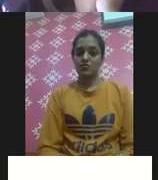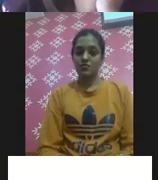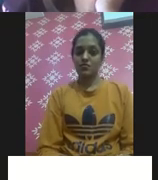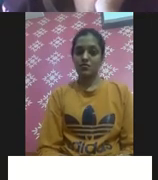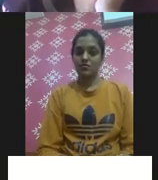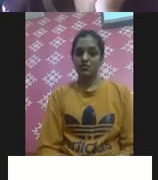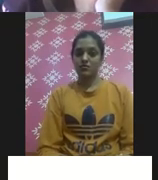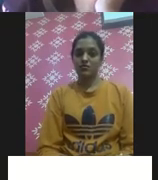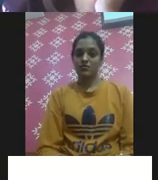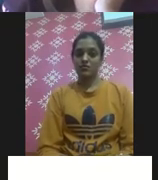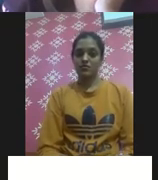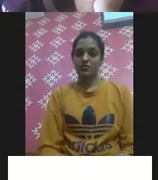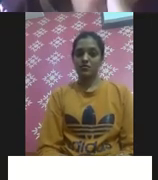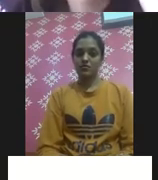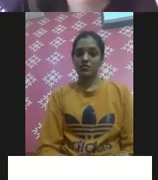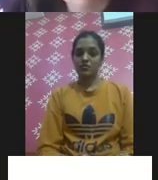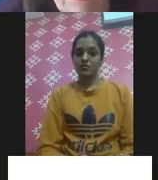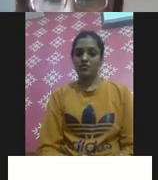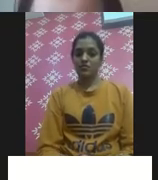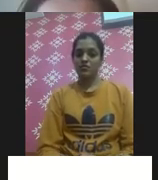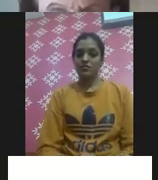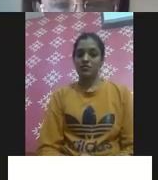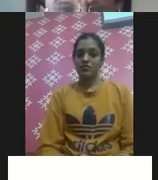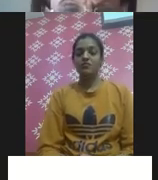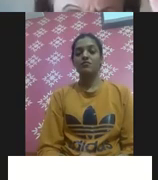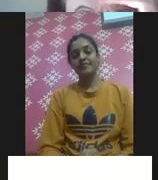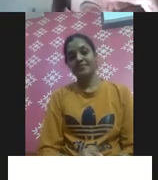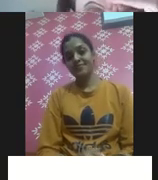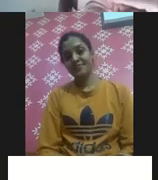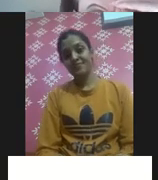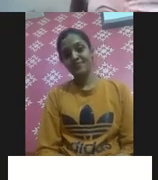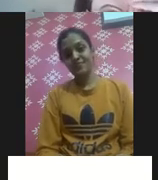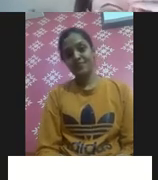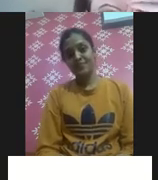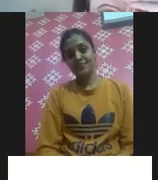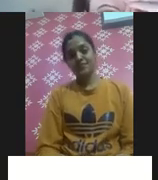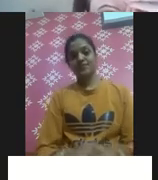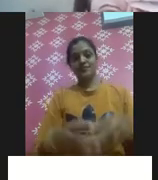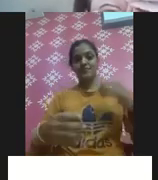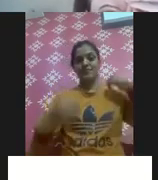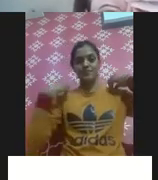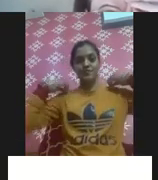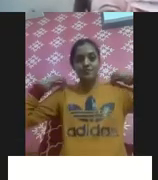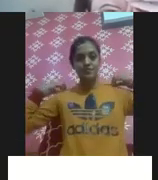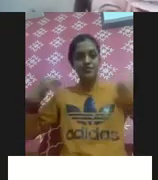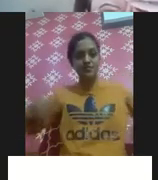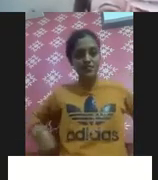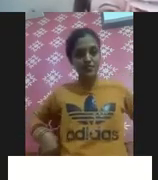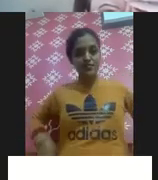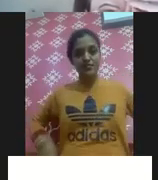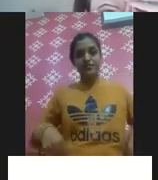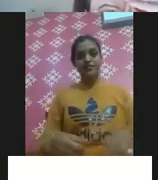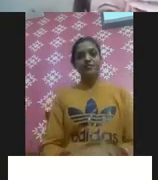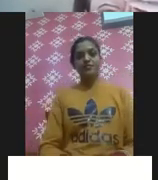admissibility is denied for different reasons. And this should not be the case, because a mediation should always be allowed. But